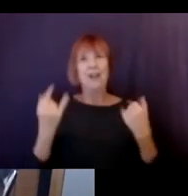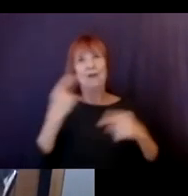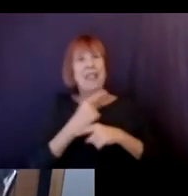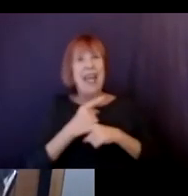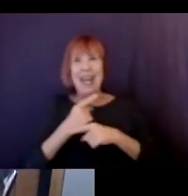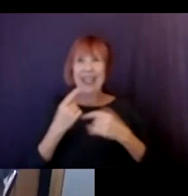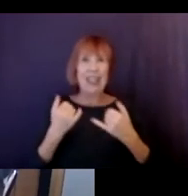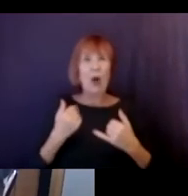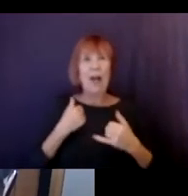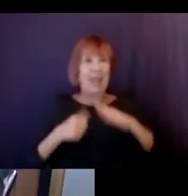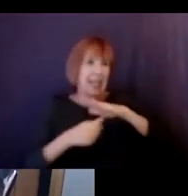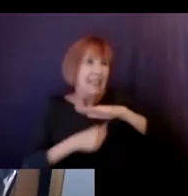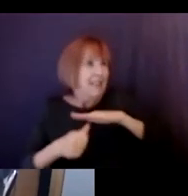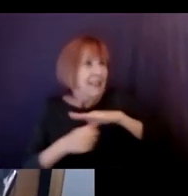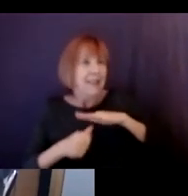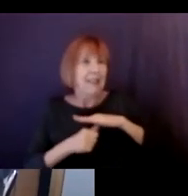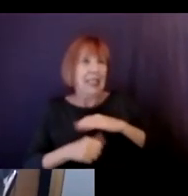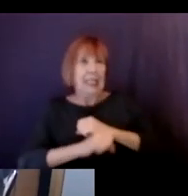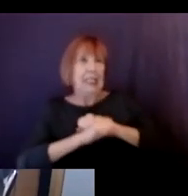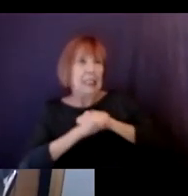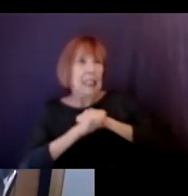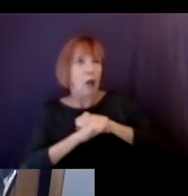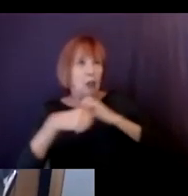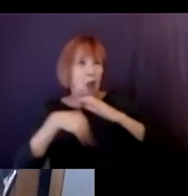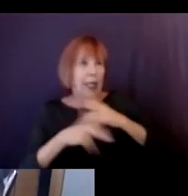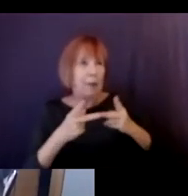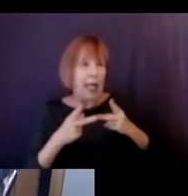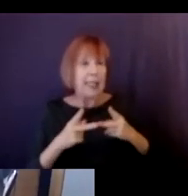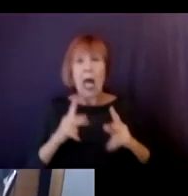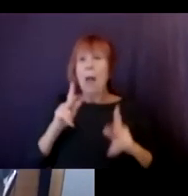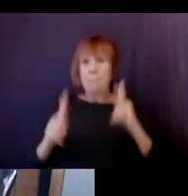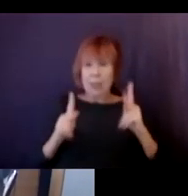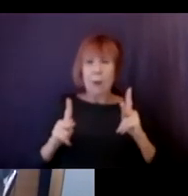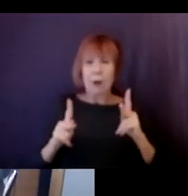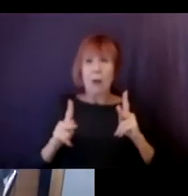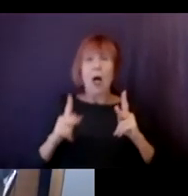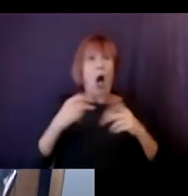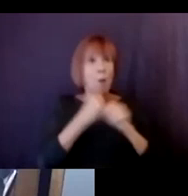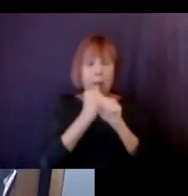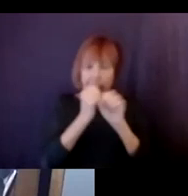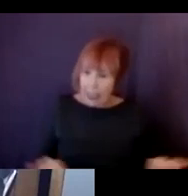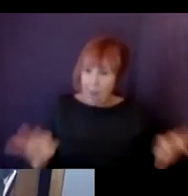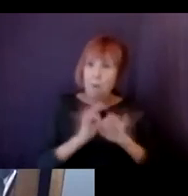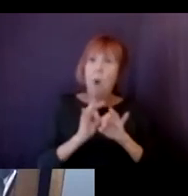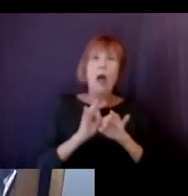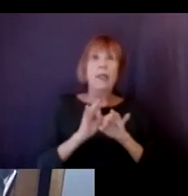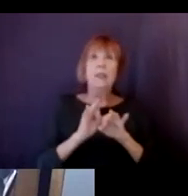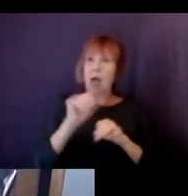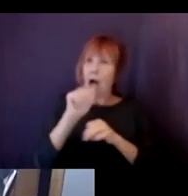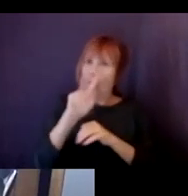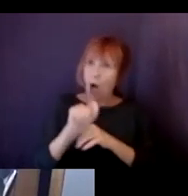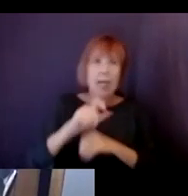we've been dealing with, people making meaningful work doesn't have to be $1 million